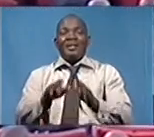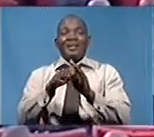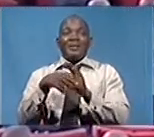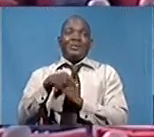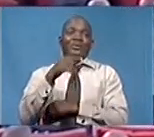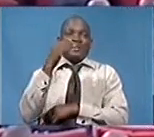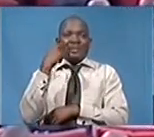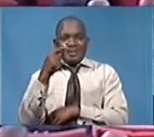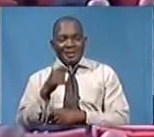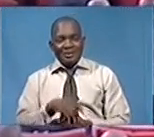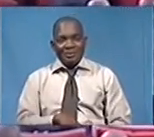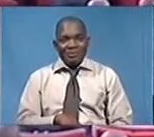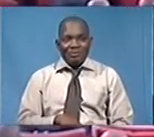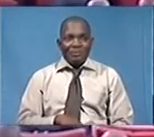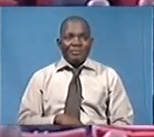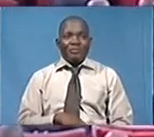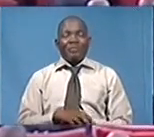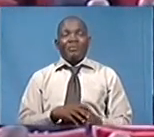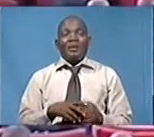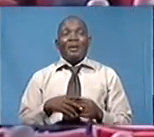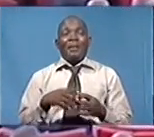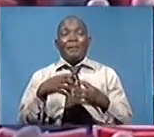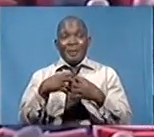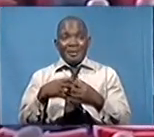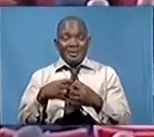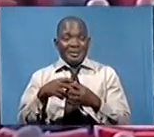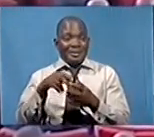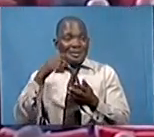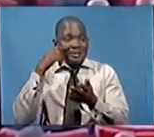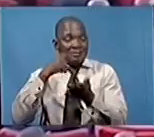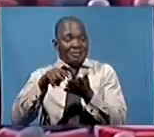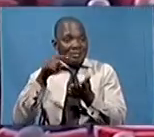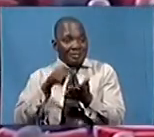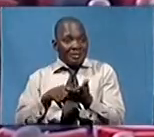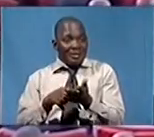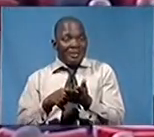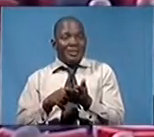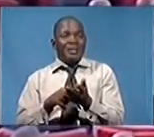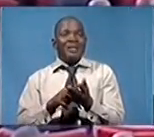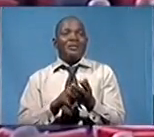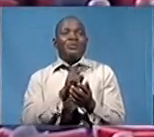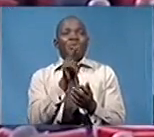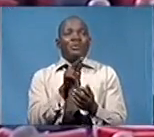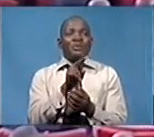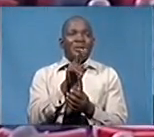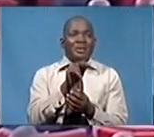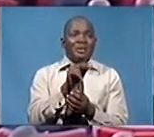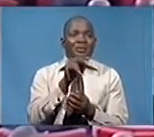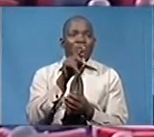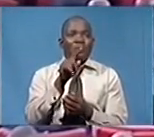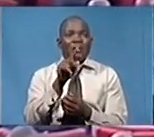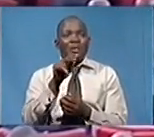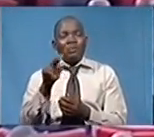that the verification intended by 32 and then the definition